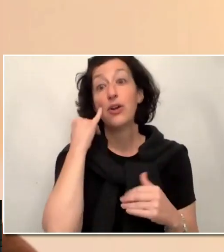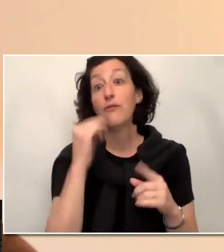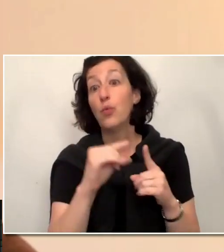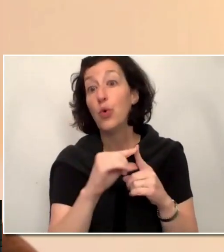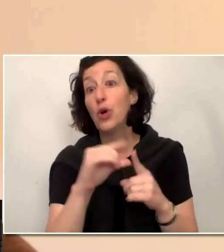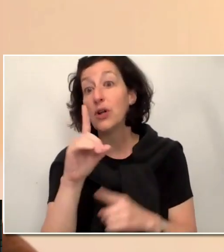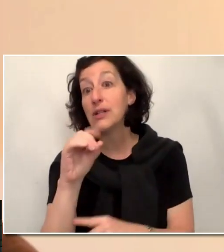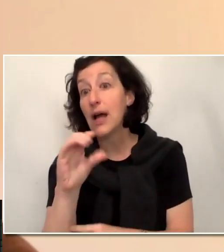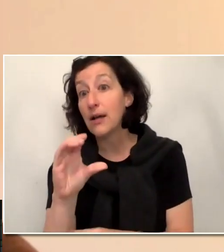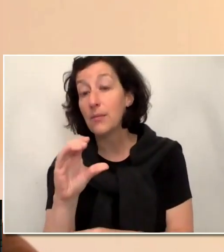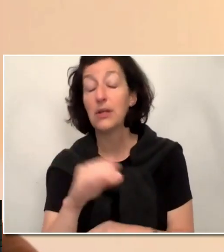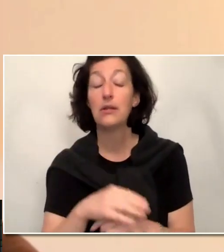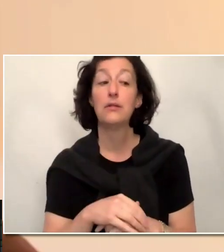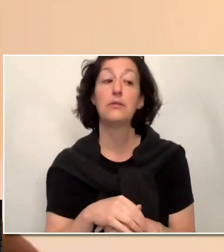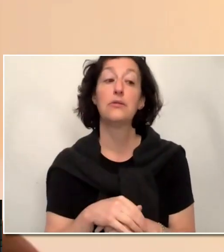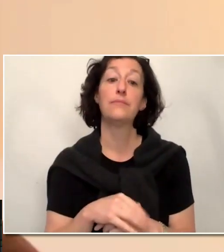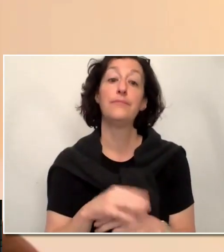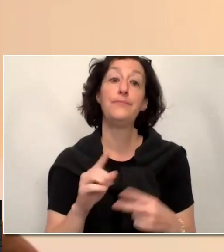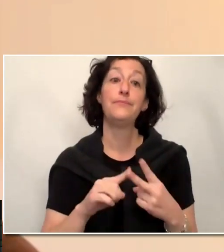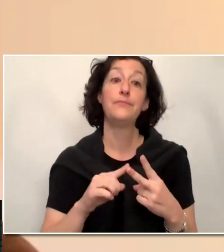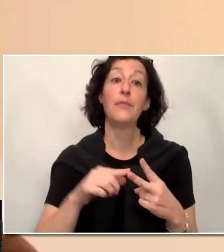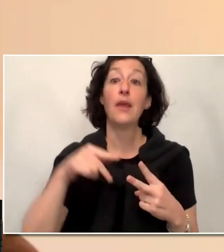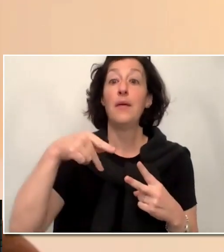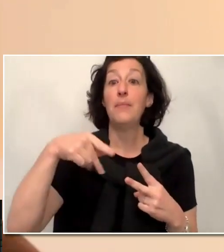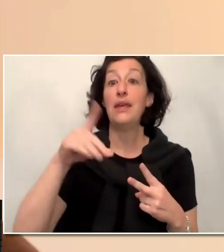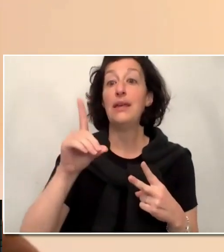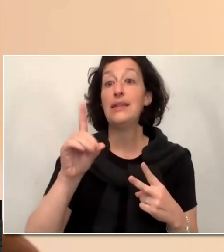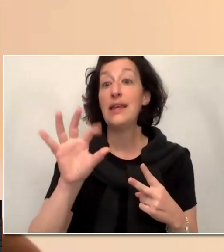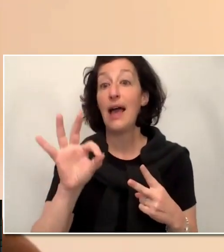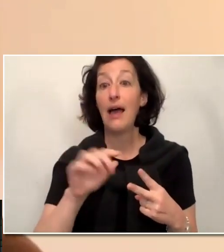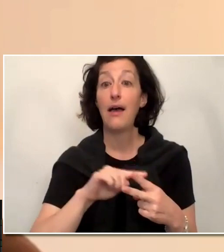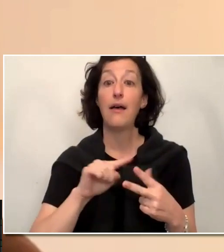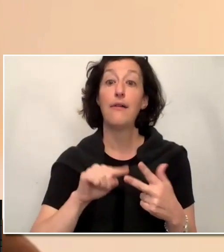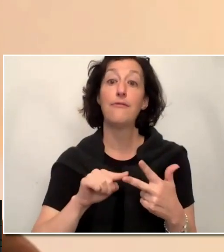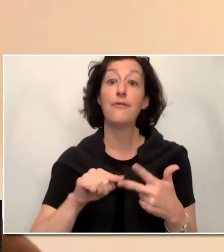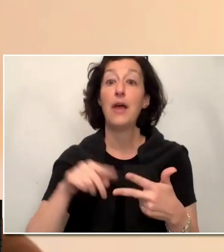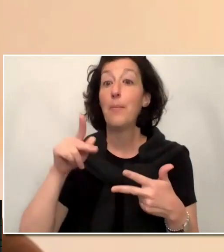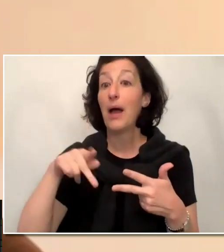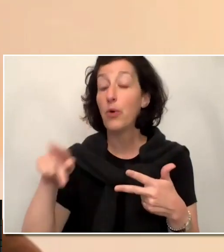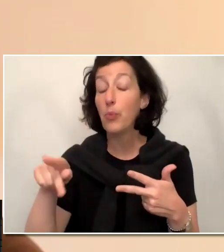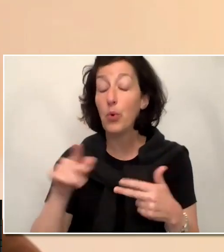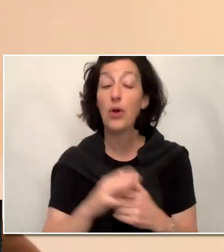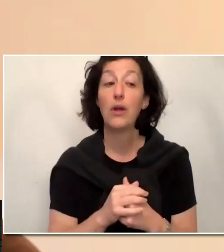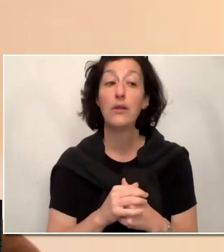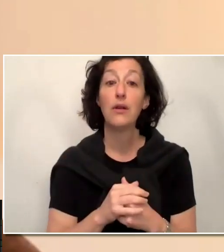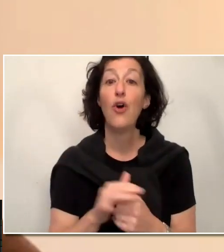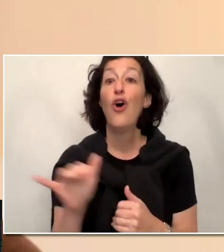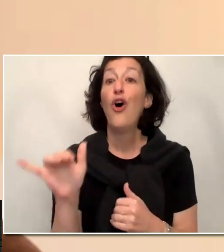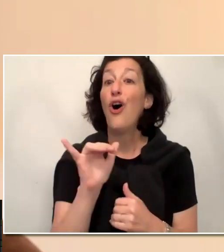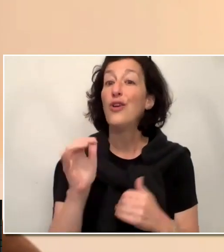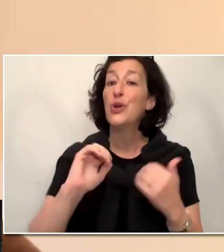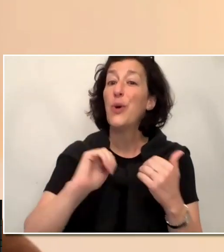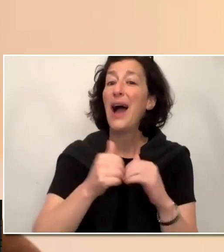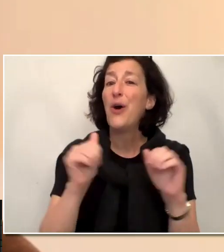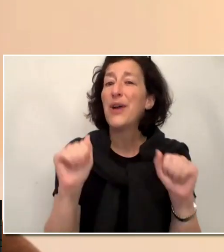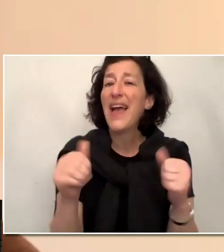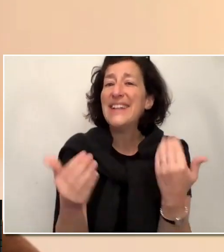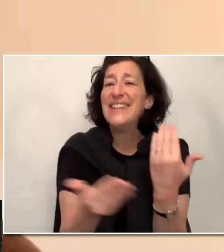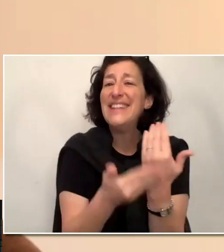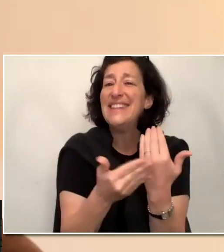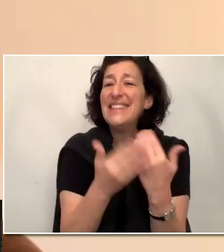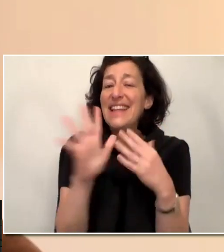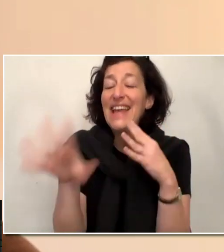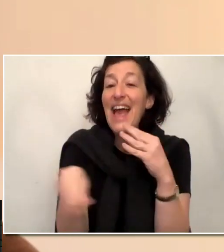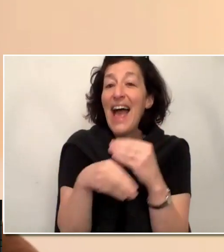it is a PDF, PowerPoint, also how you can easily add